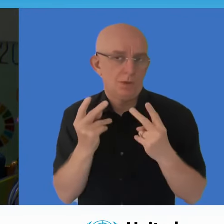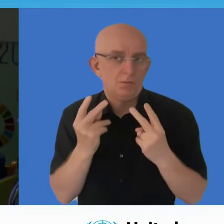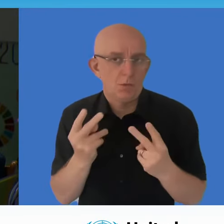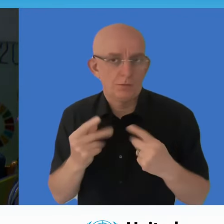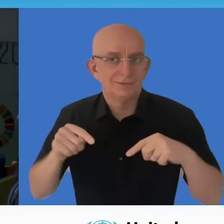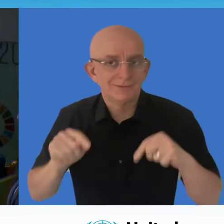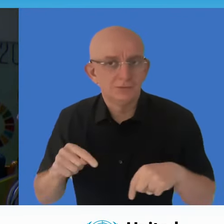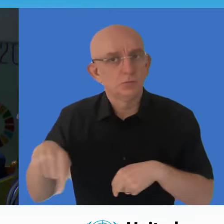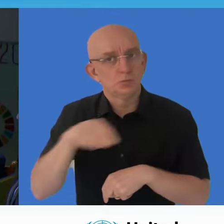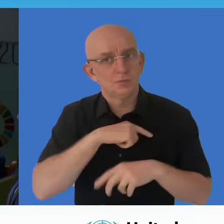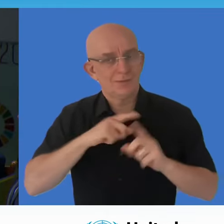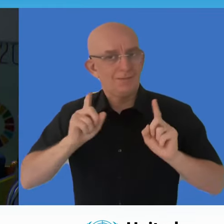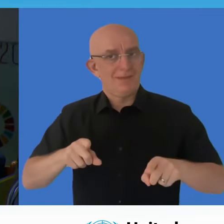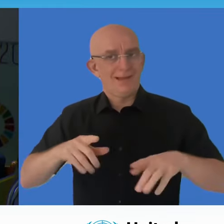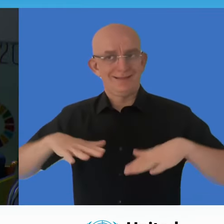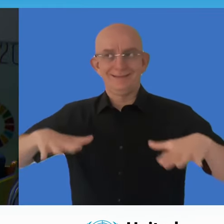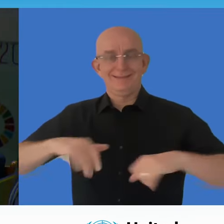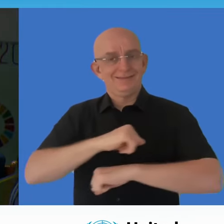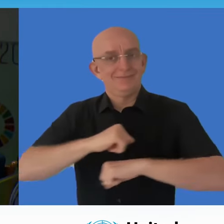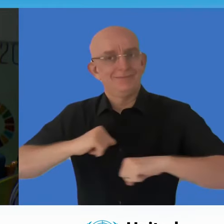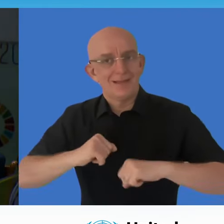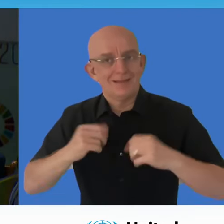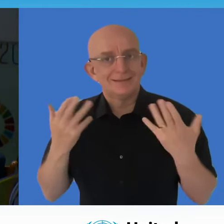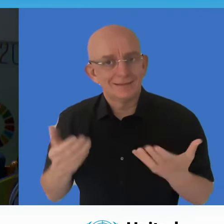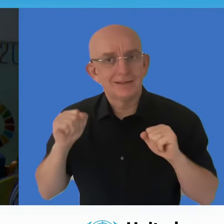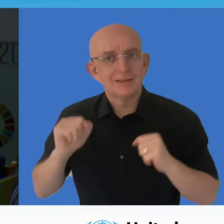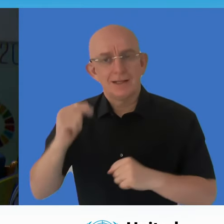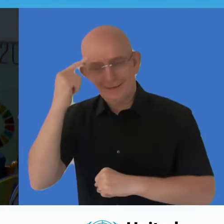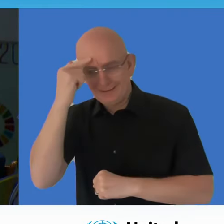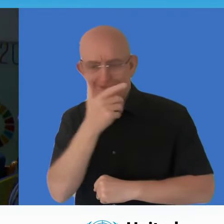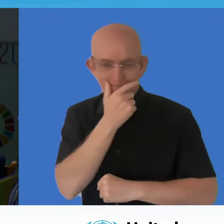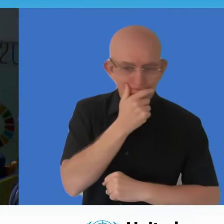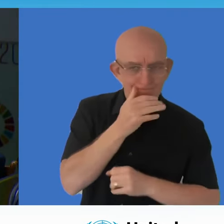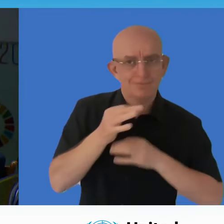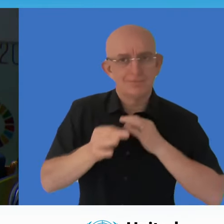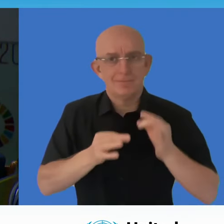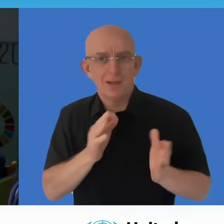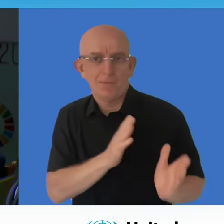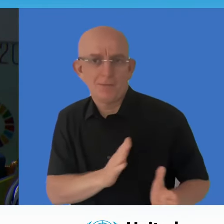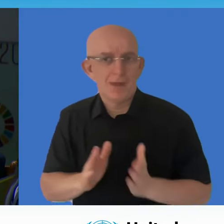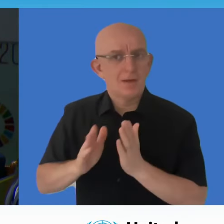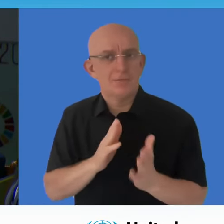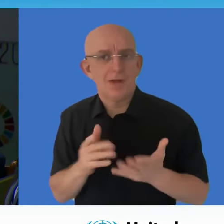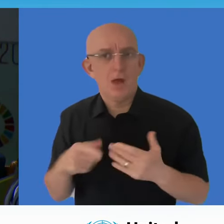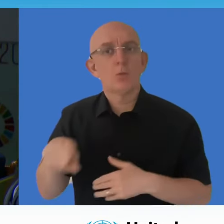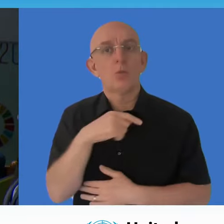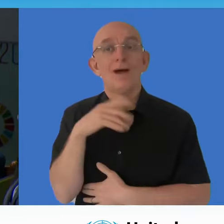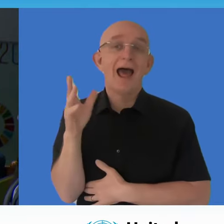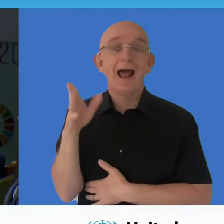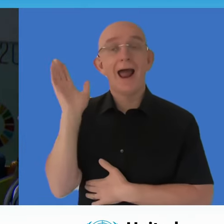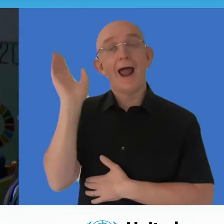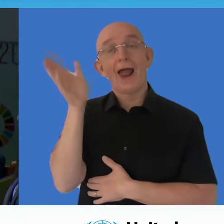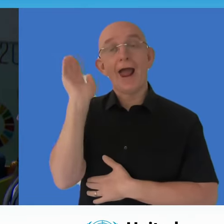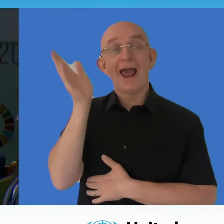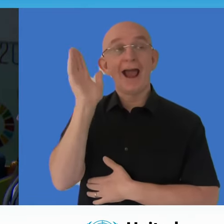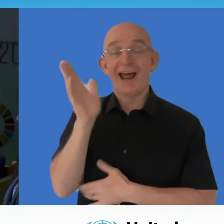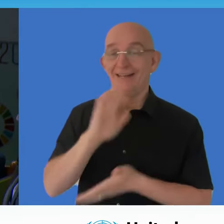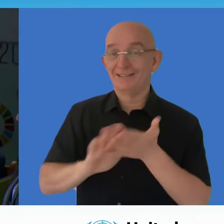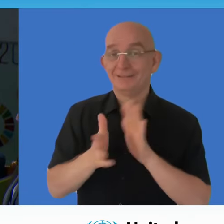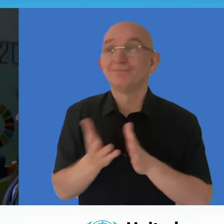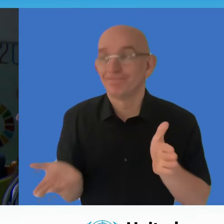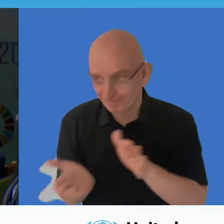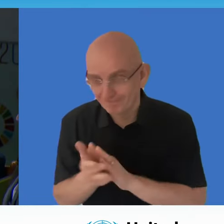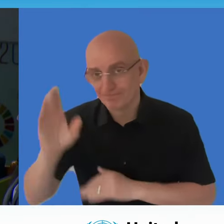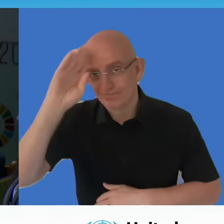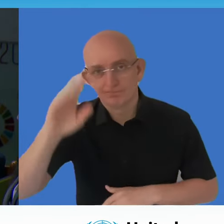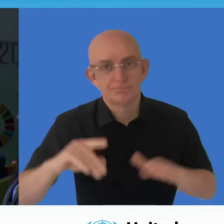strategize, and remind ourselves that we're not just token voices. We are the future, and our future is at stake.